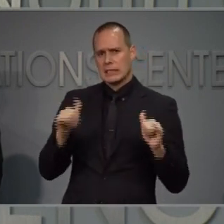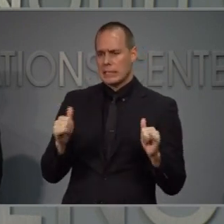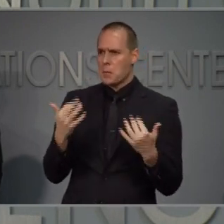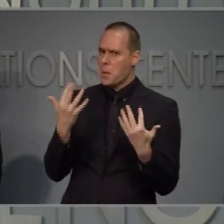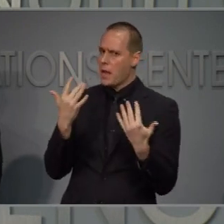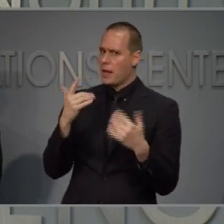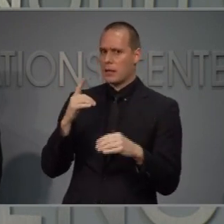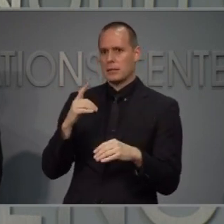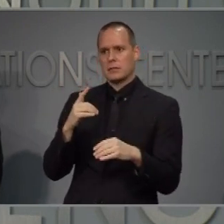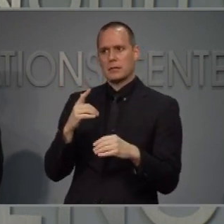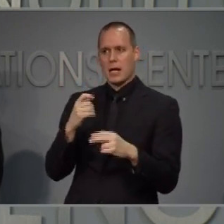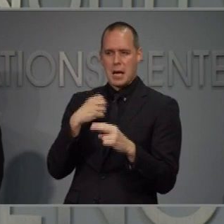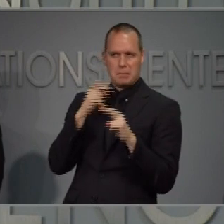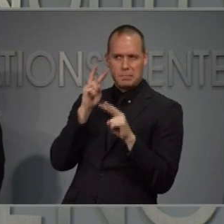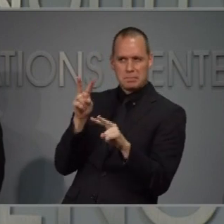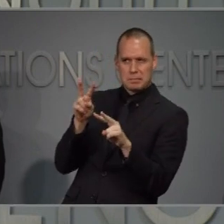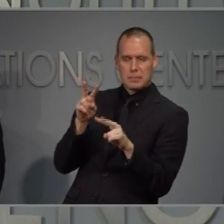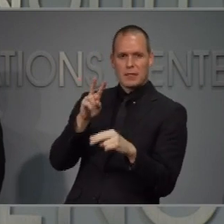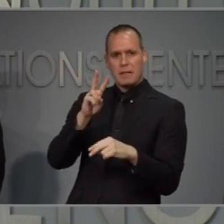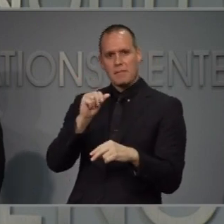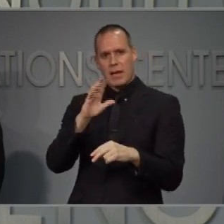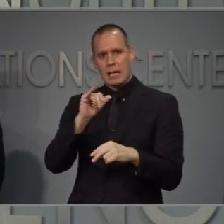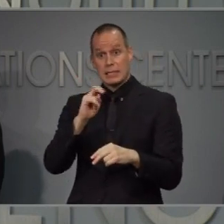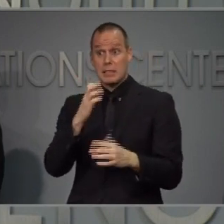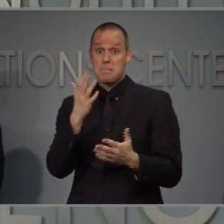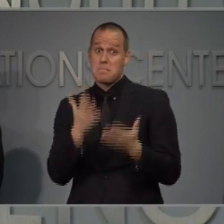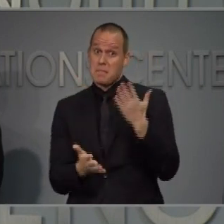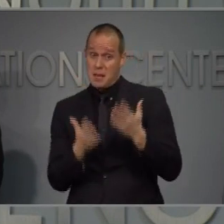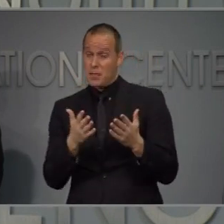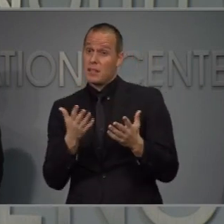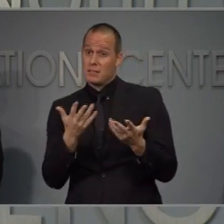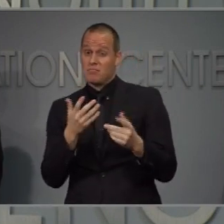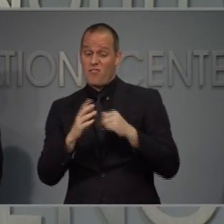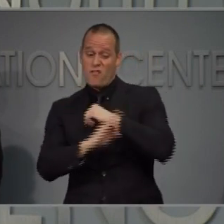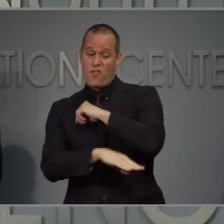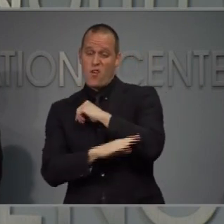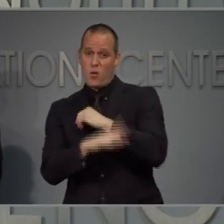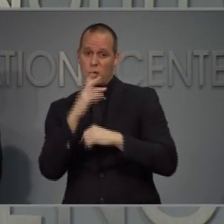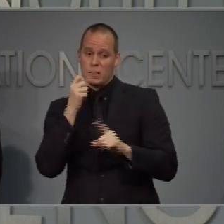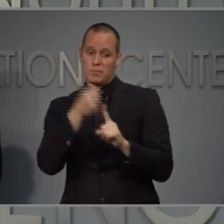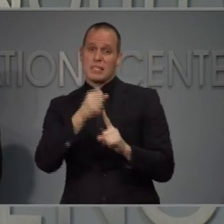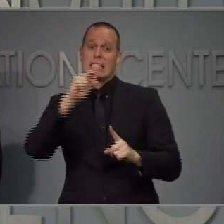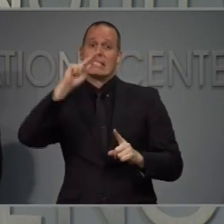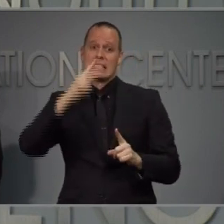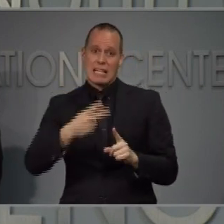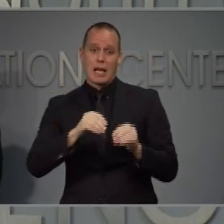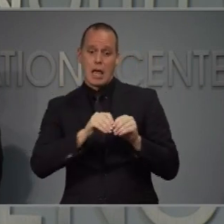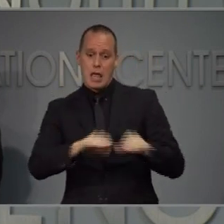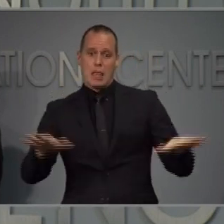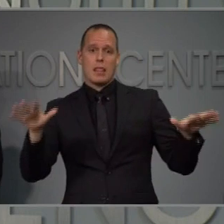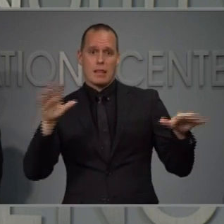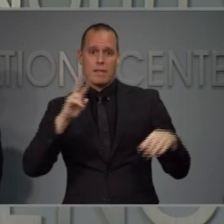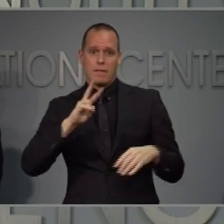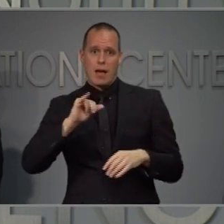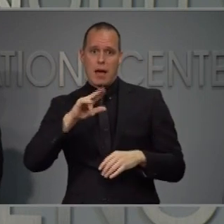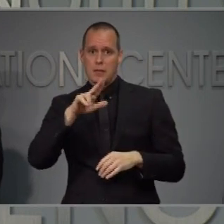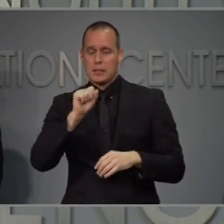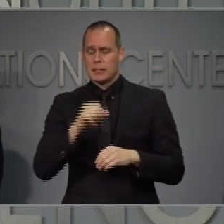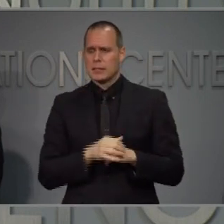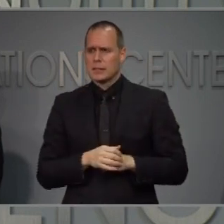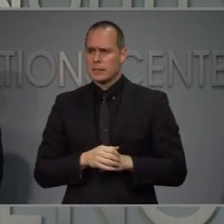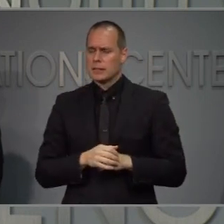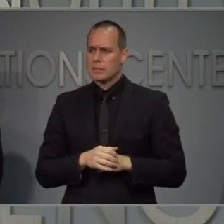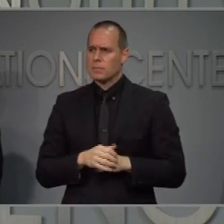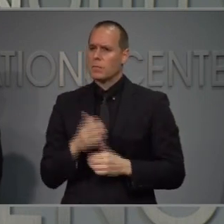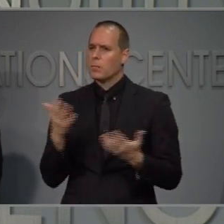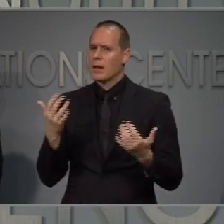vaccine, a potential second wave of this thing later this year. Can you talk a little bit more about some of the ideas that are